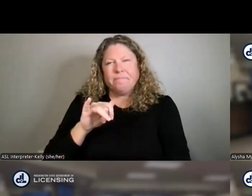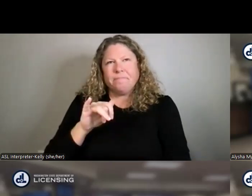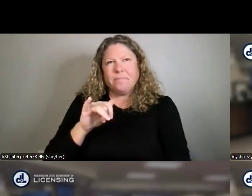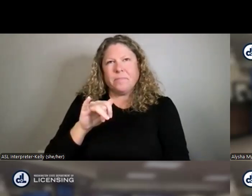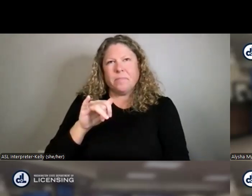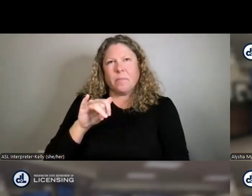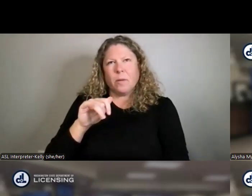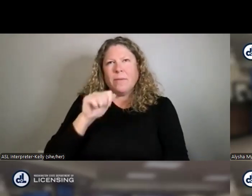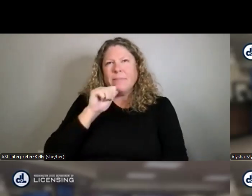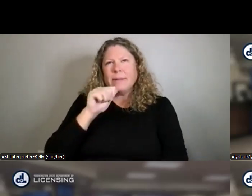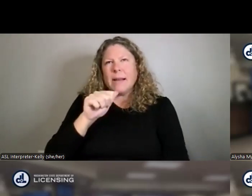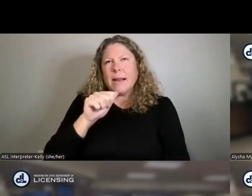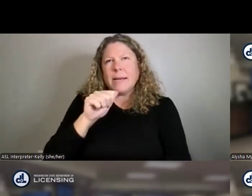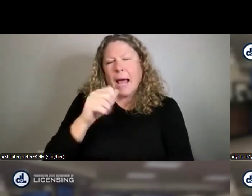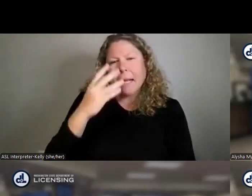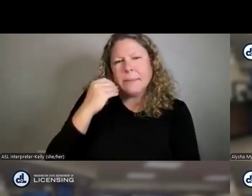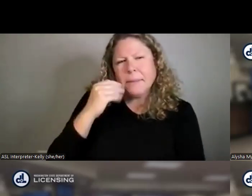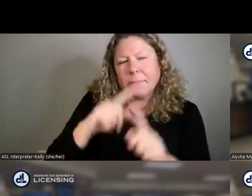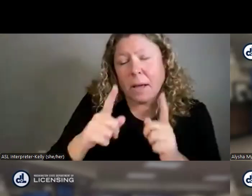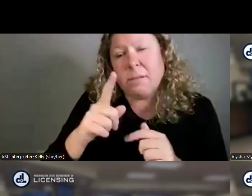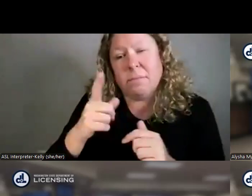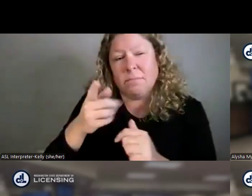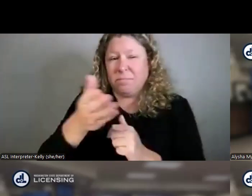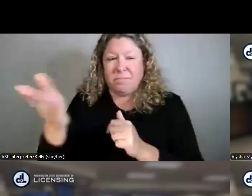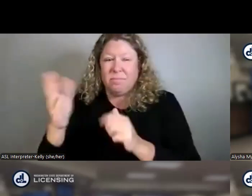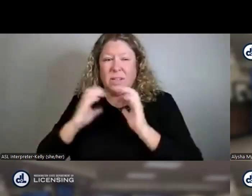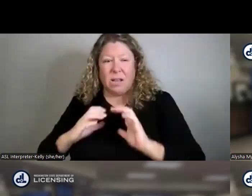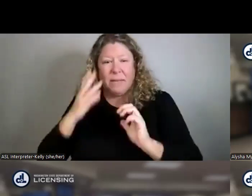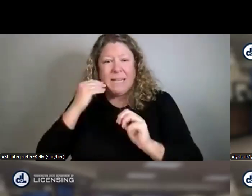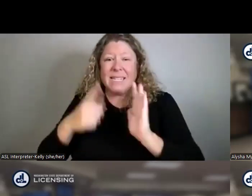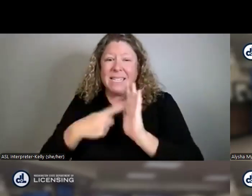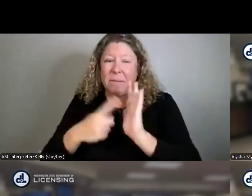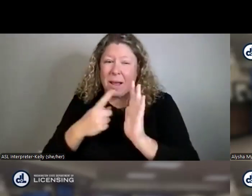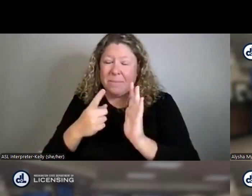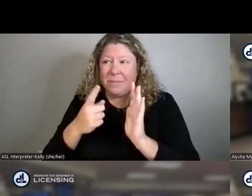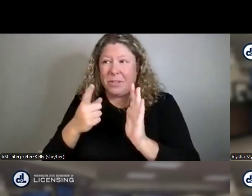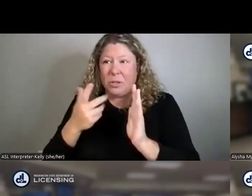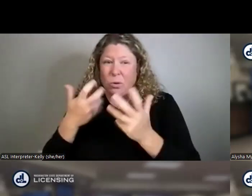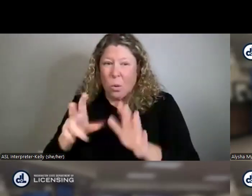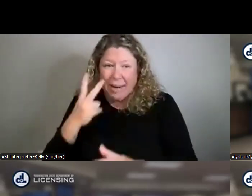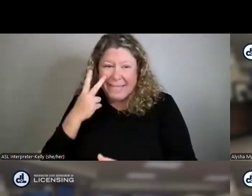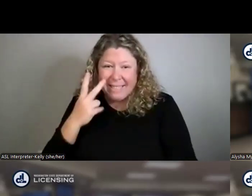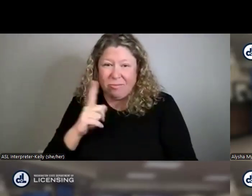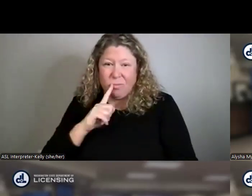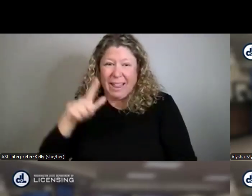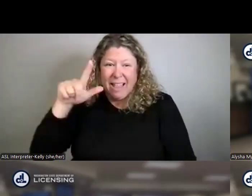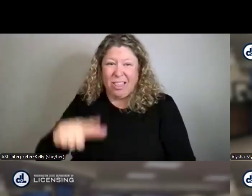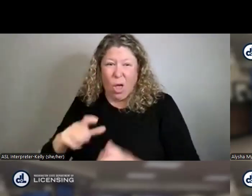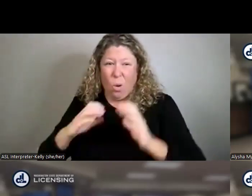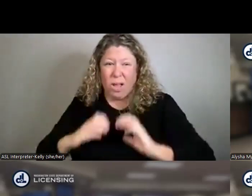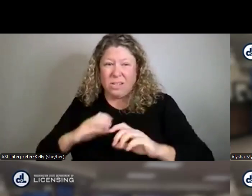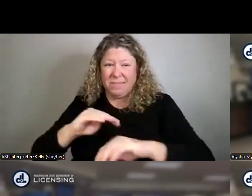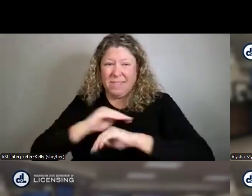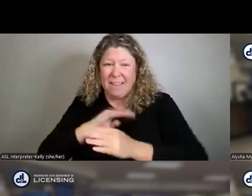experience industry. Um, Sometimes you have to look at stuff that you don't really want to see, like a really low customer